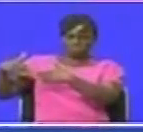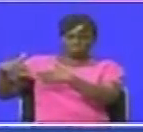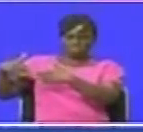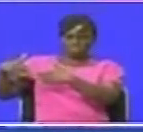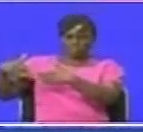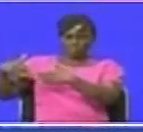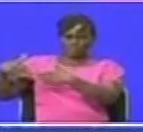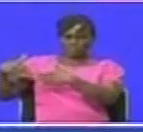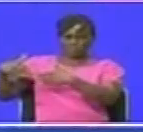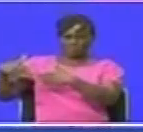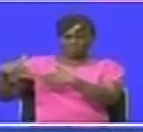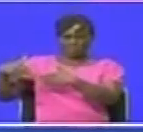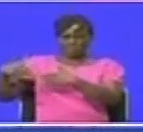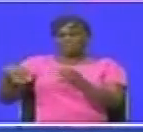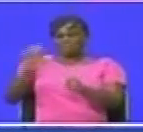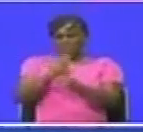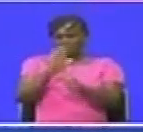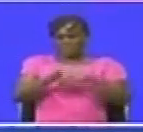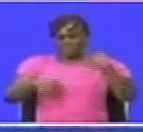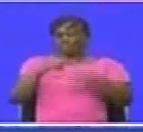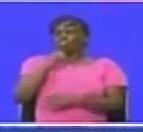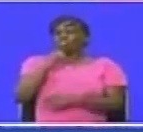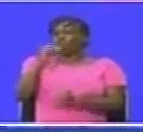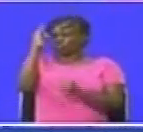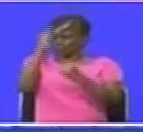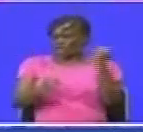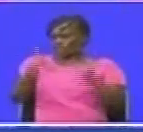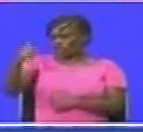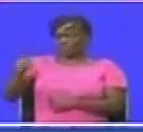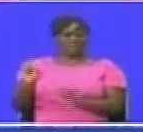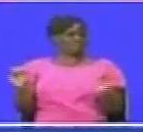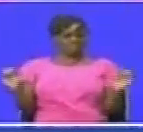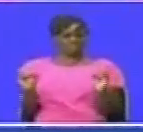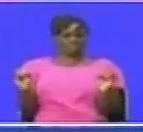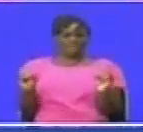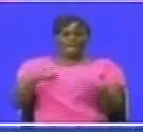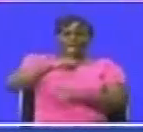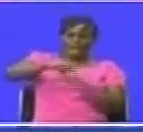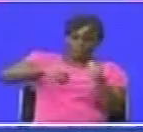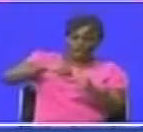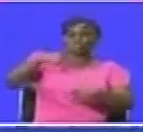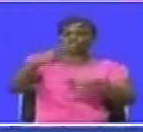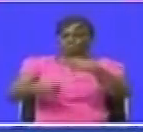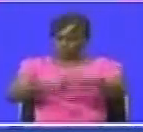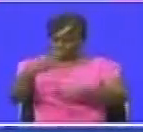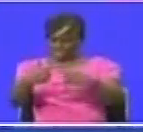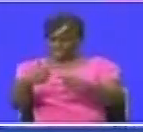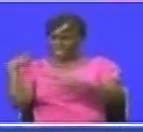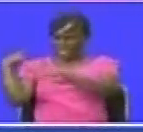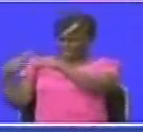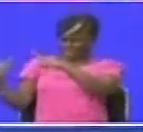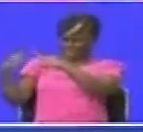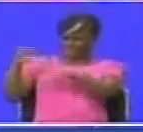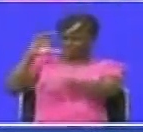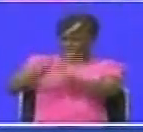it is a mix of feelings. I mean, it's not all about the final and winning that game, but it's about the process and what we went through just to